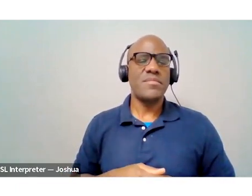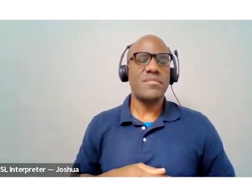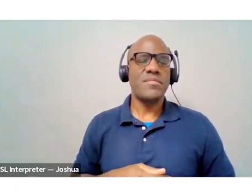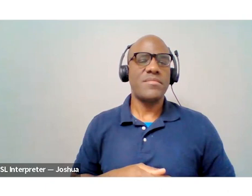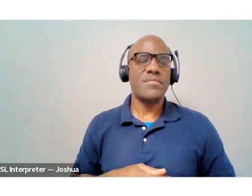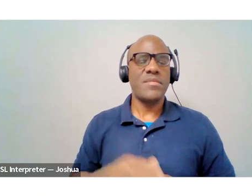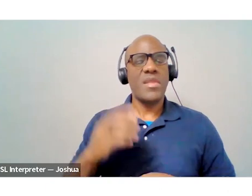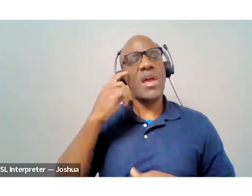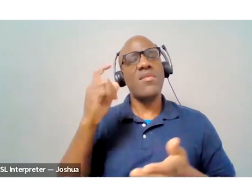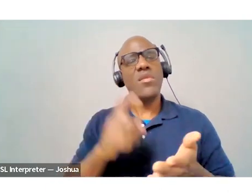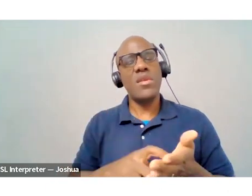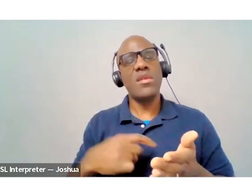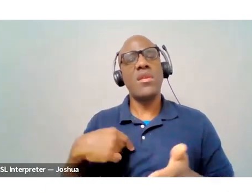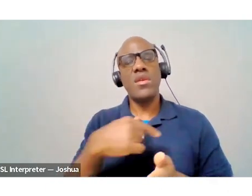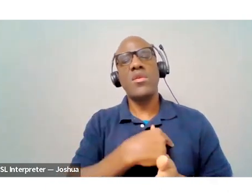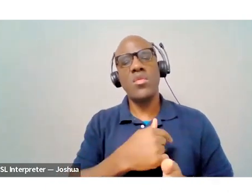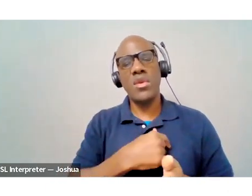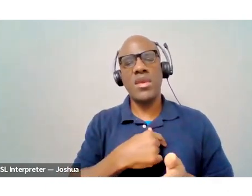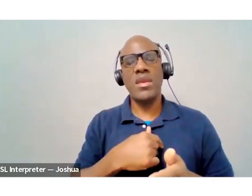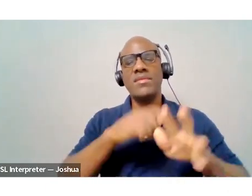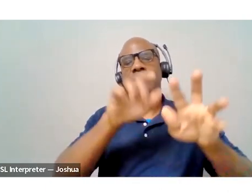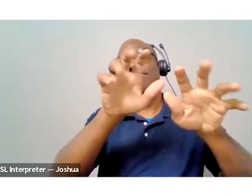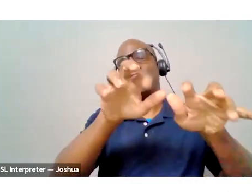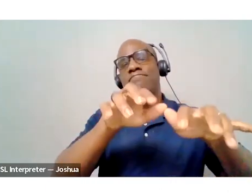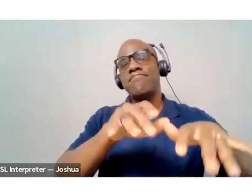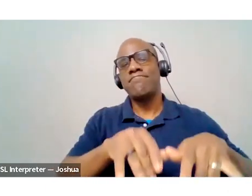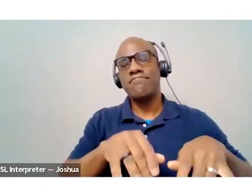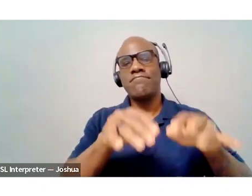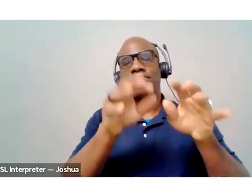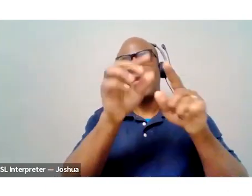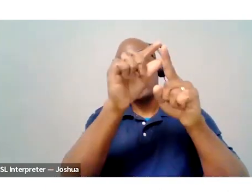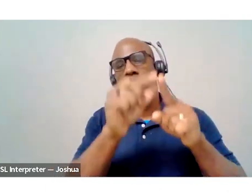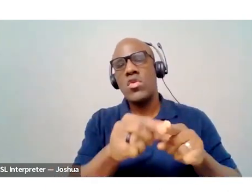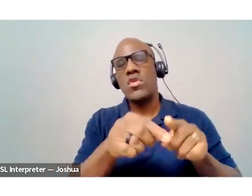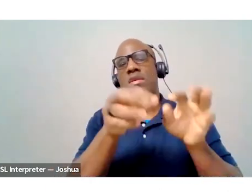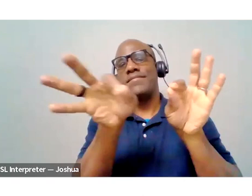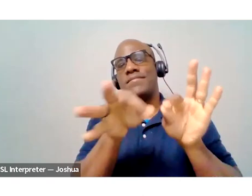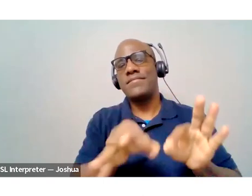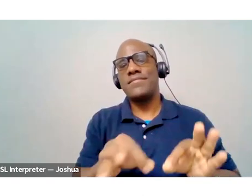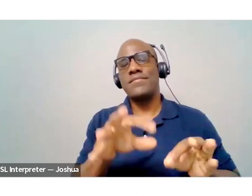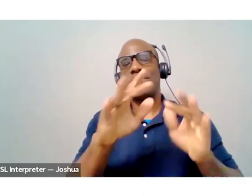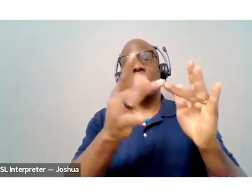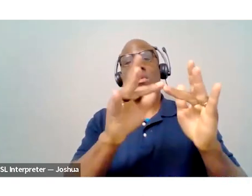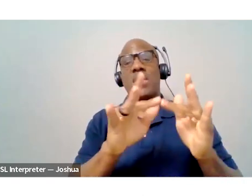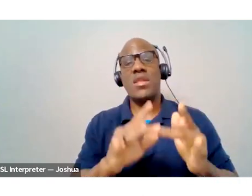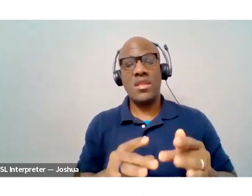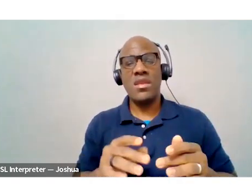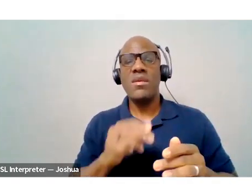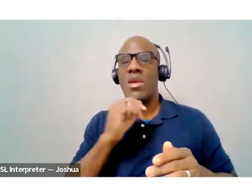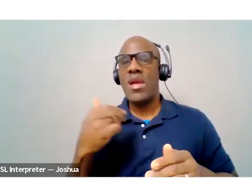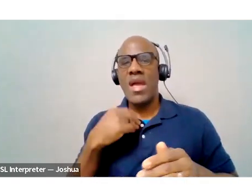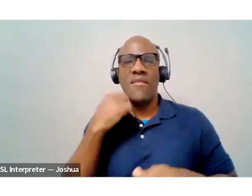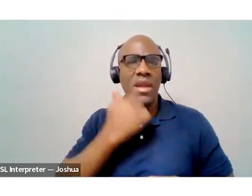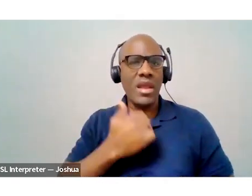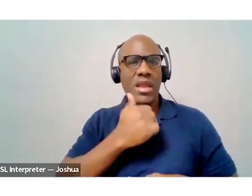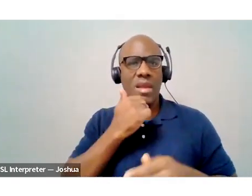we use words online and don't seem to have a common language, not that I'm offering a uniform, universal common language, I